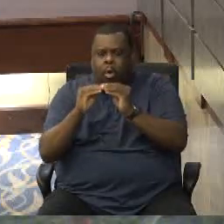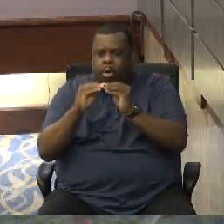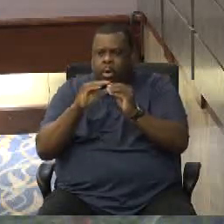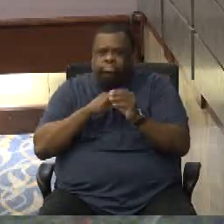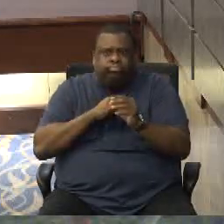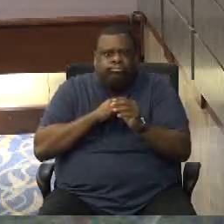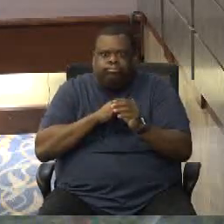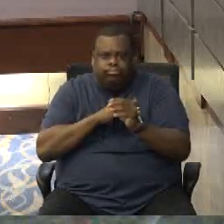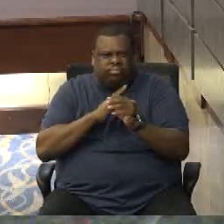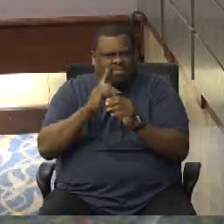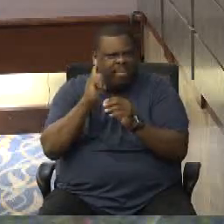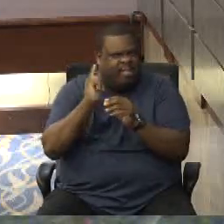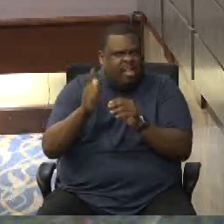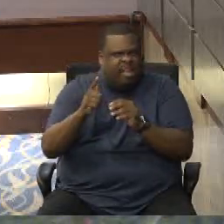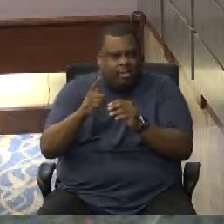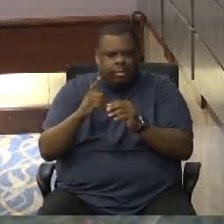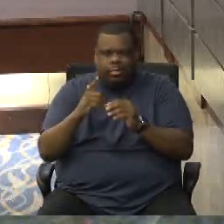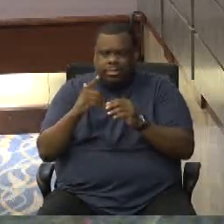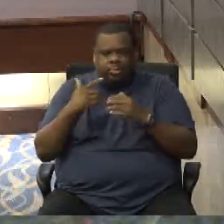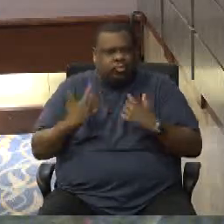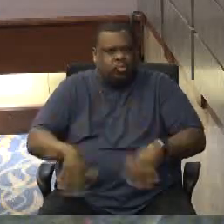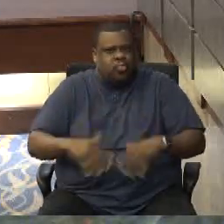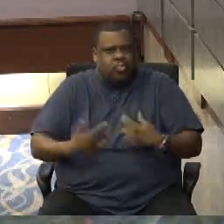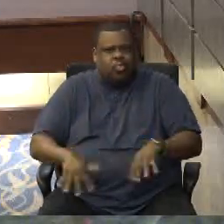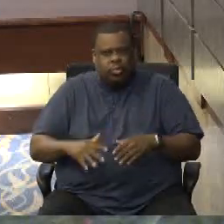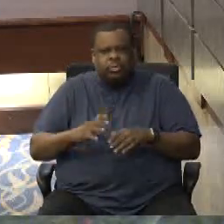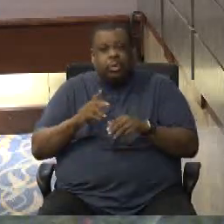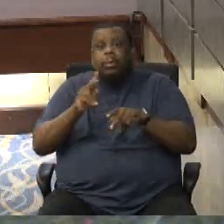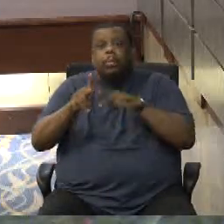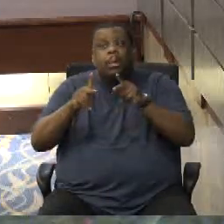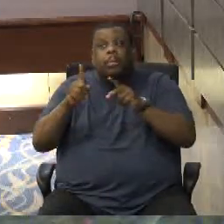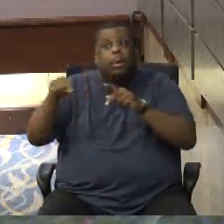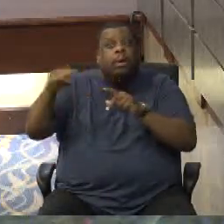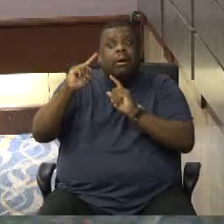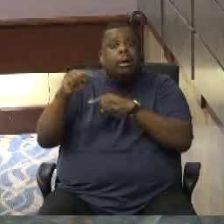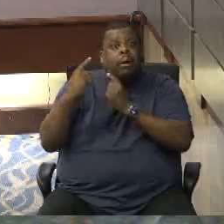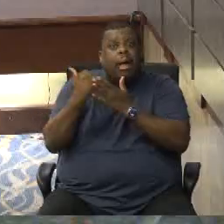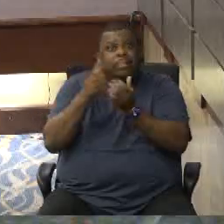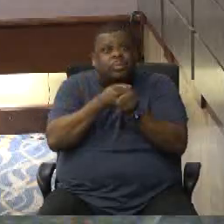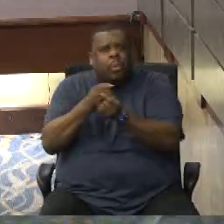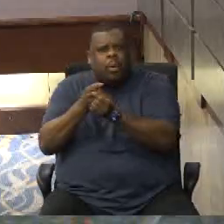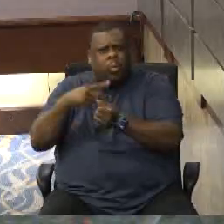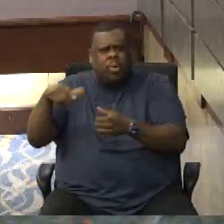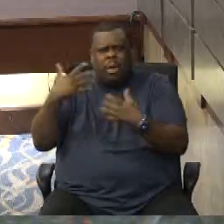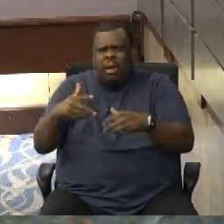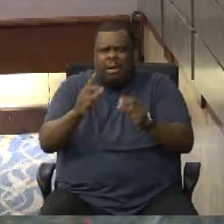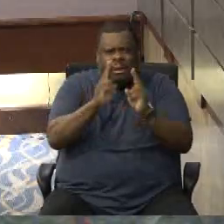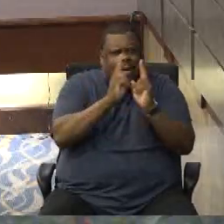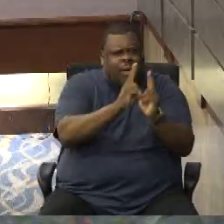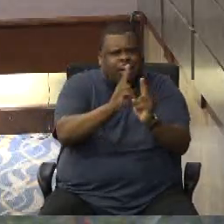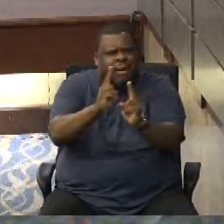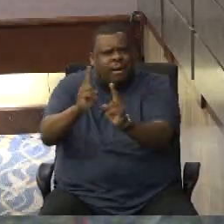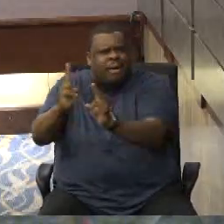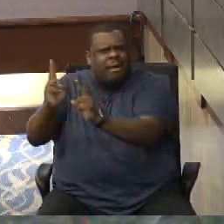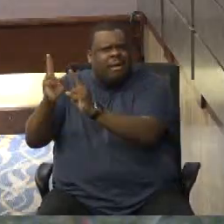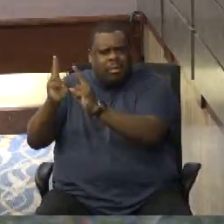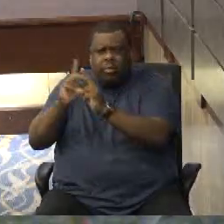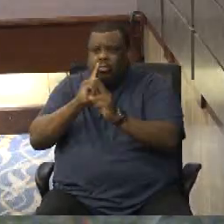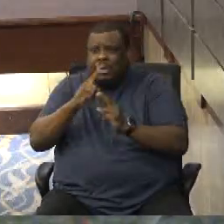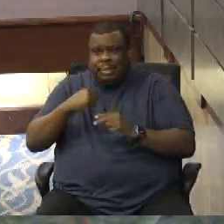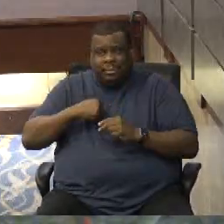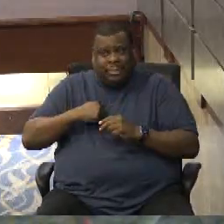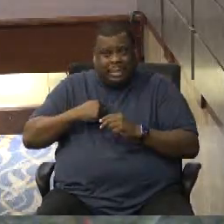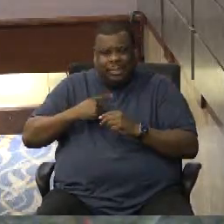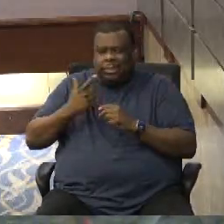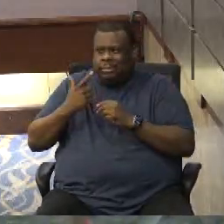will continue to recognize the people that made it so easy for folks like me to walk in through